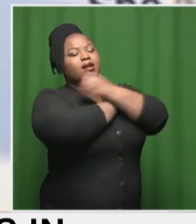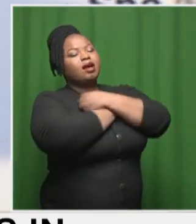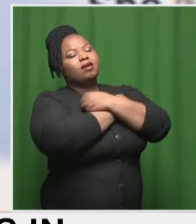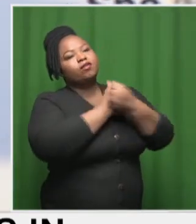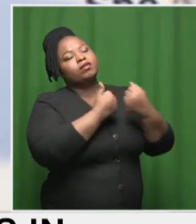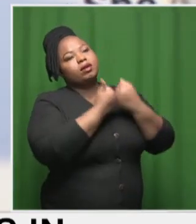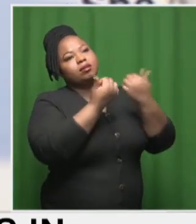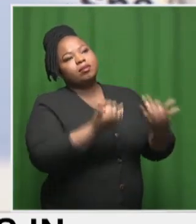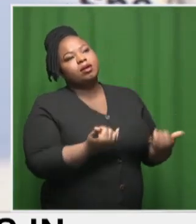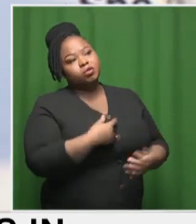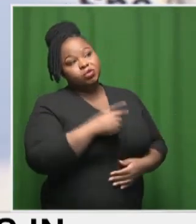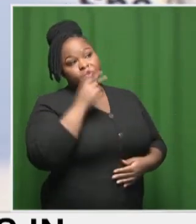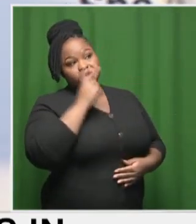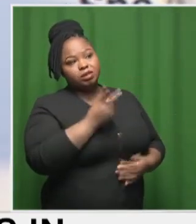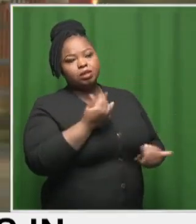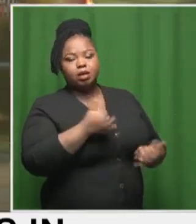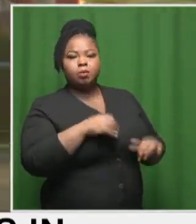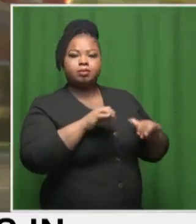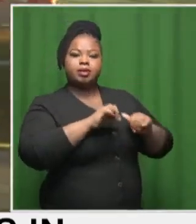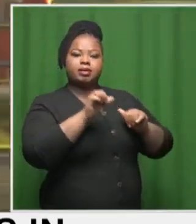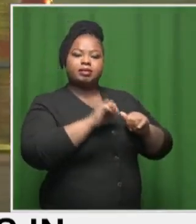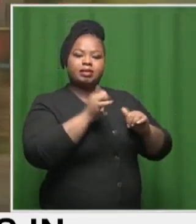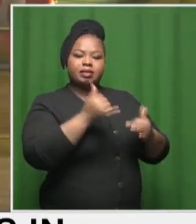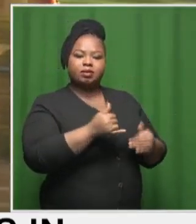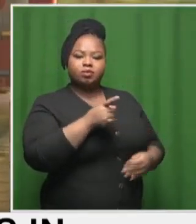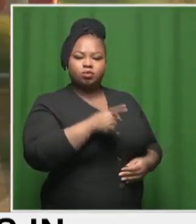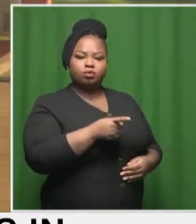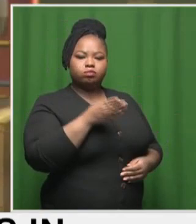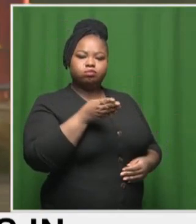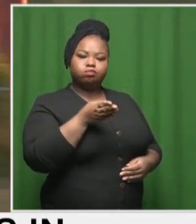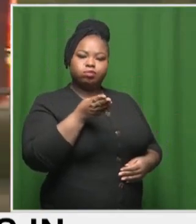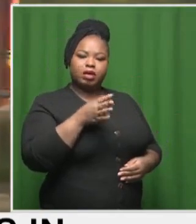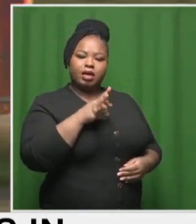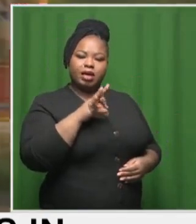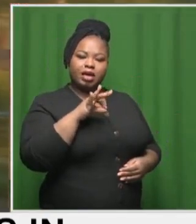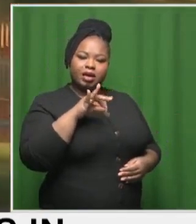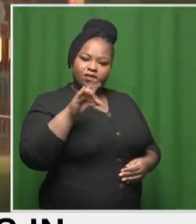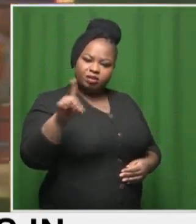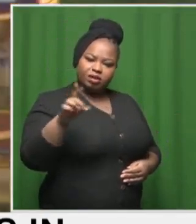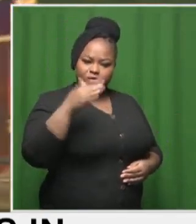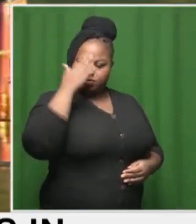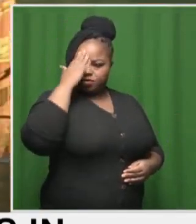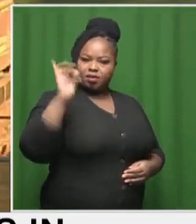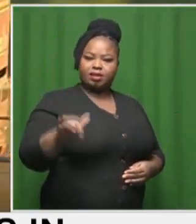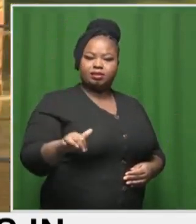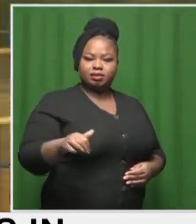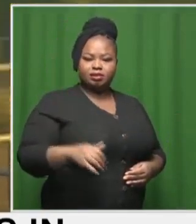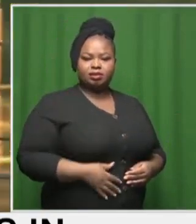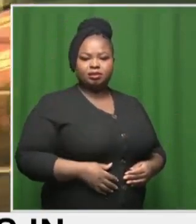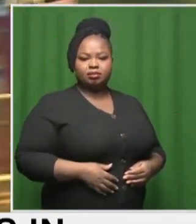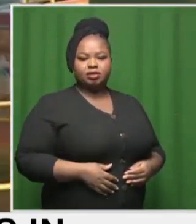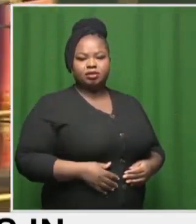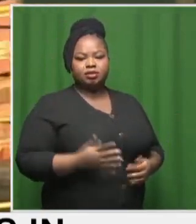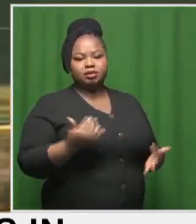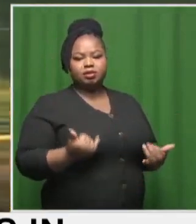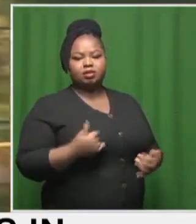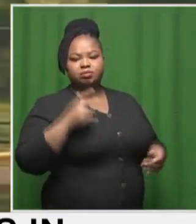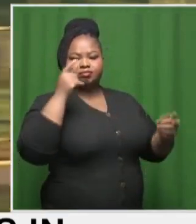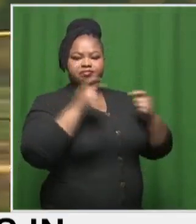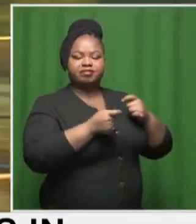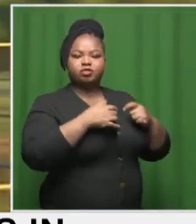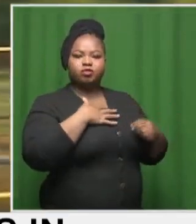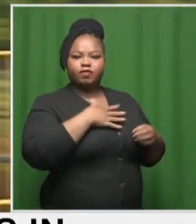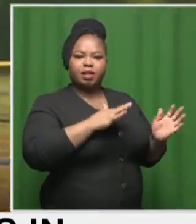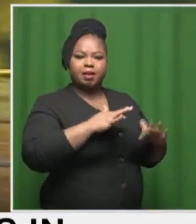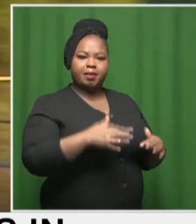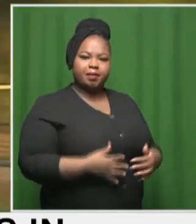game now, have you noticed that it's gotten better? You're with it every single day, you're living it, you know it, but from the public, what's the change? What are you